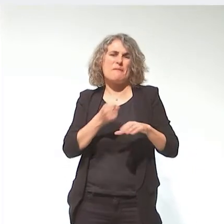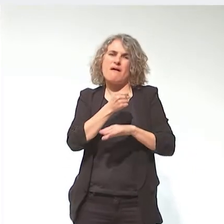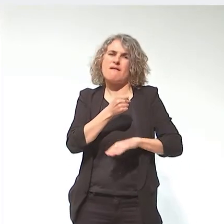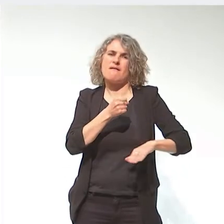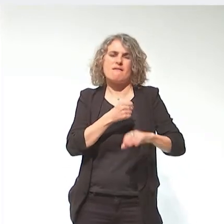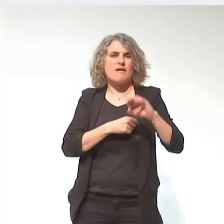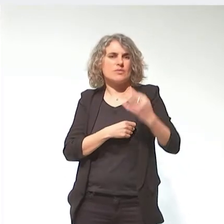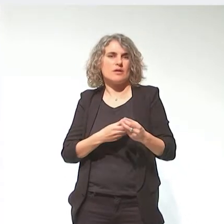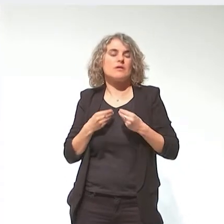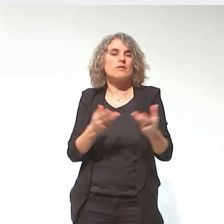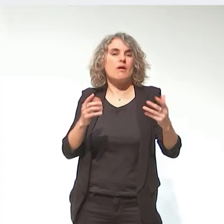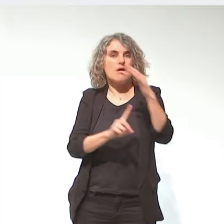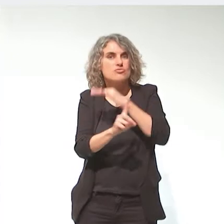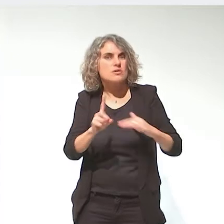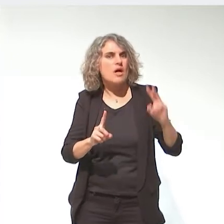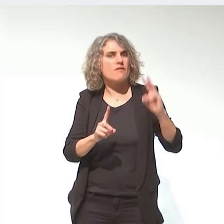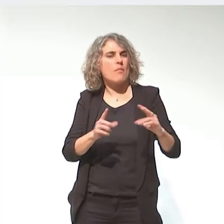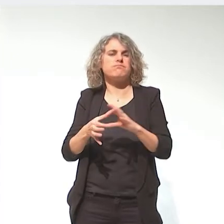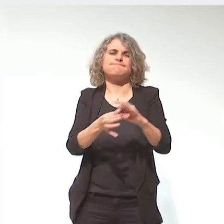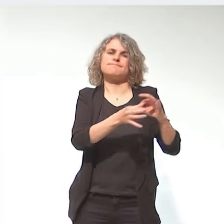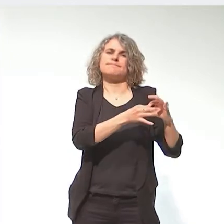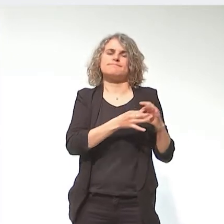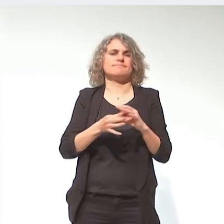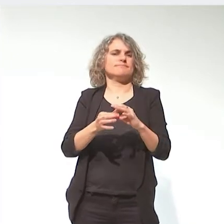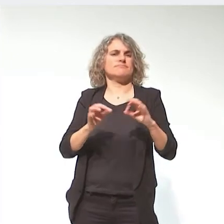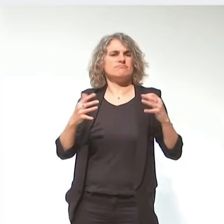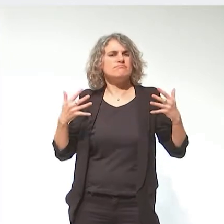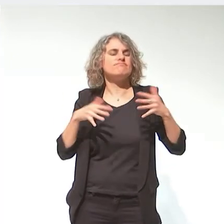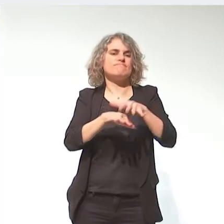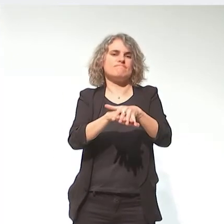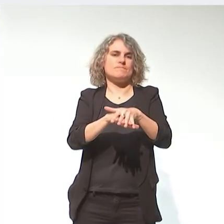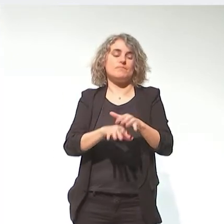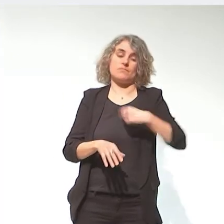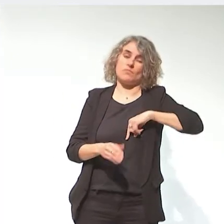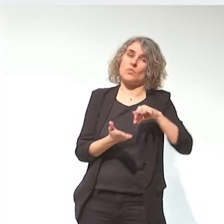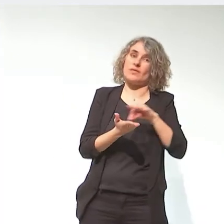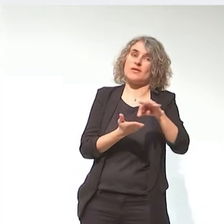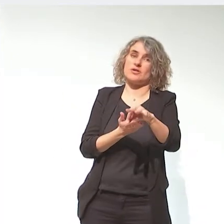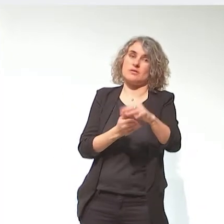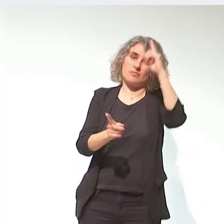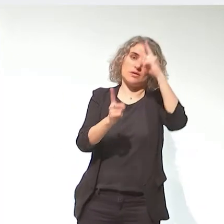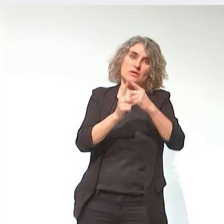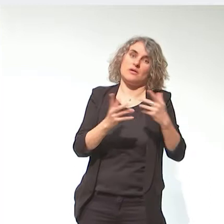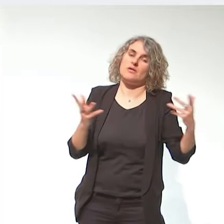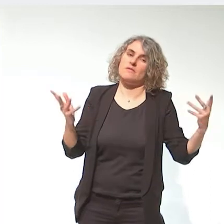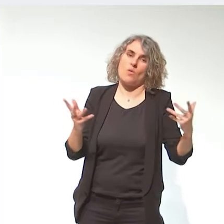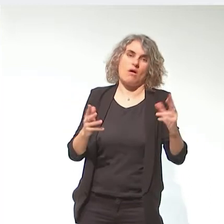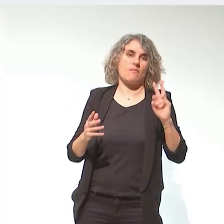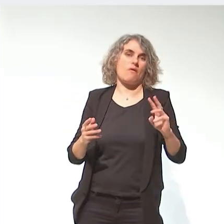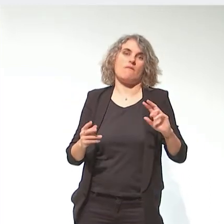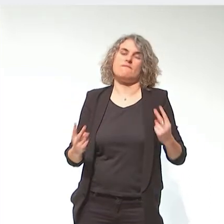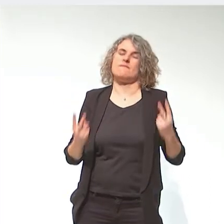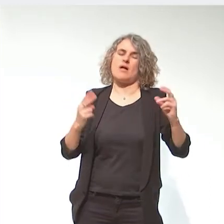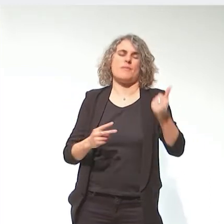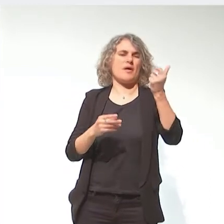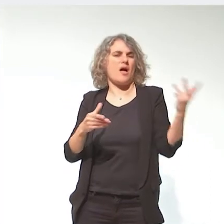societies. Our strategy reaffirms the value of inclusive and accessible education. And